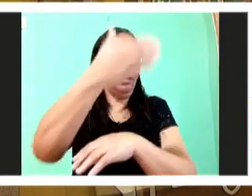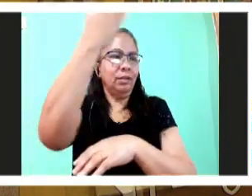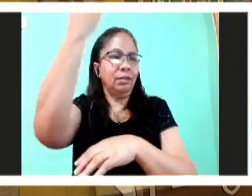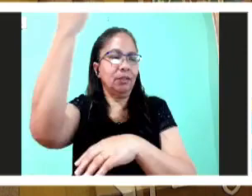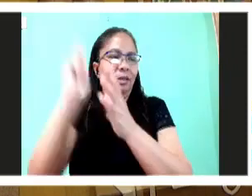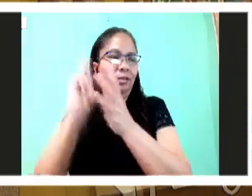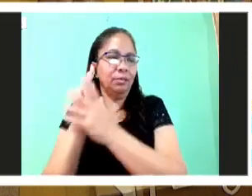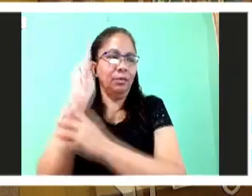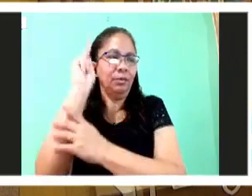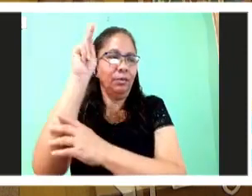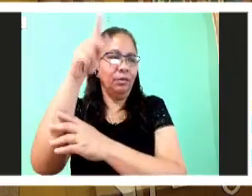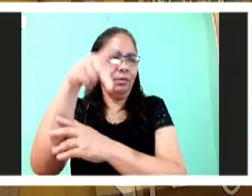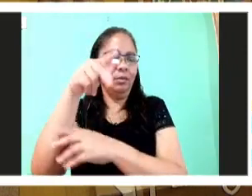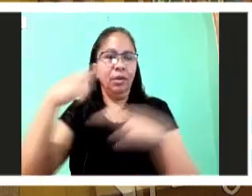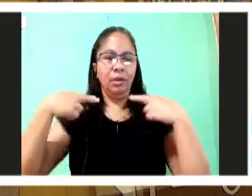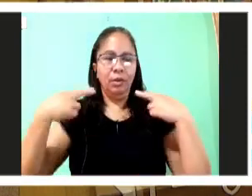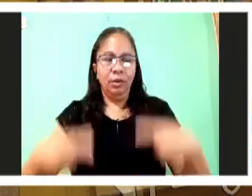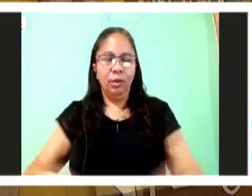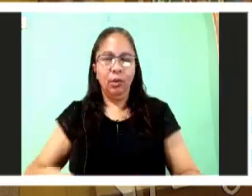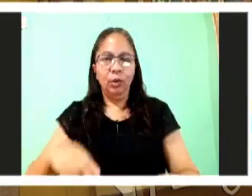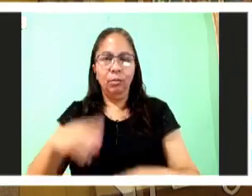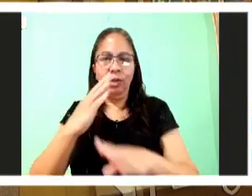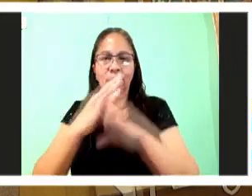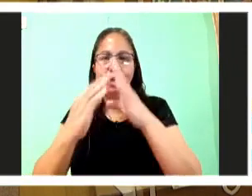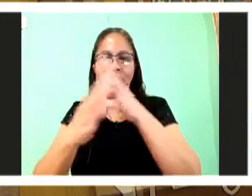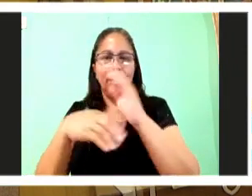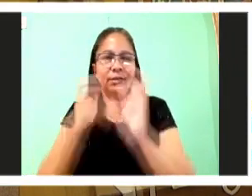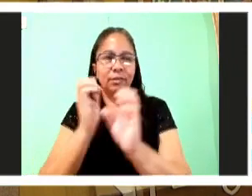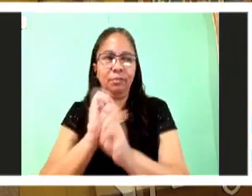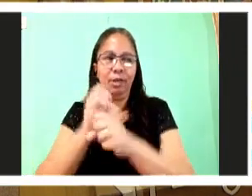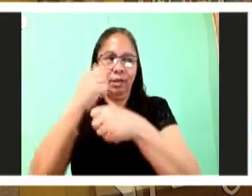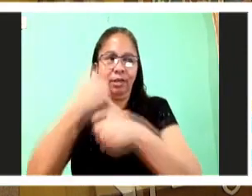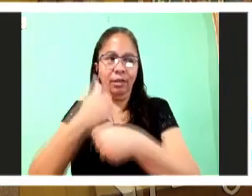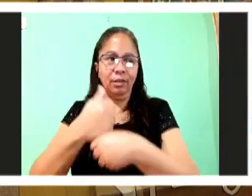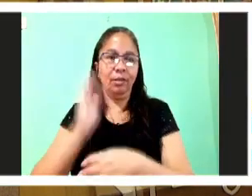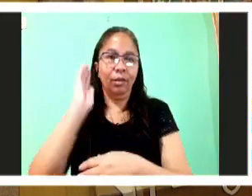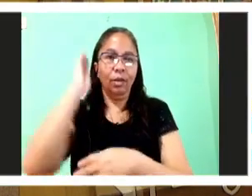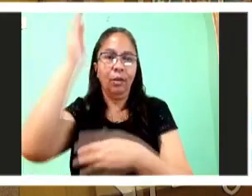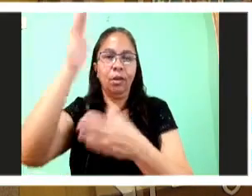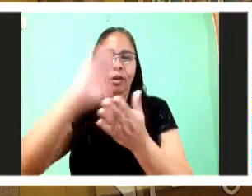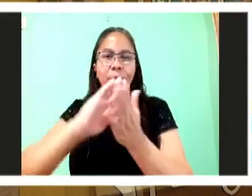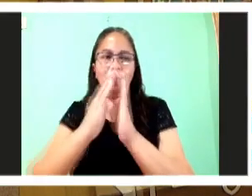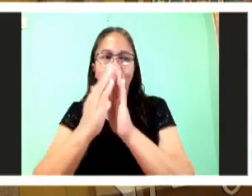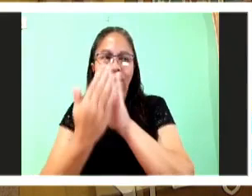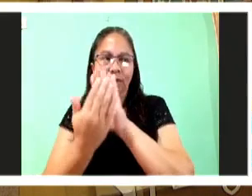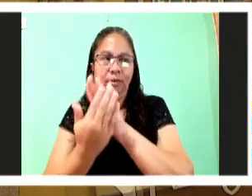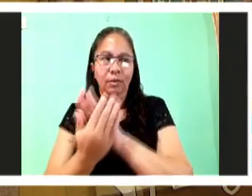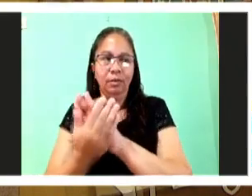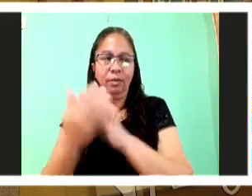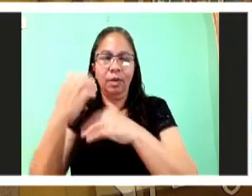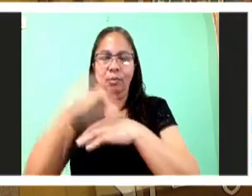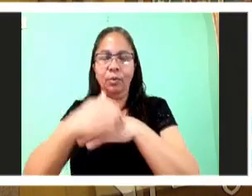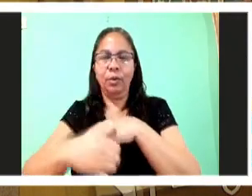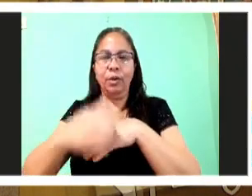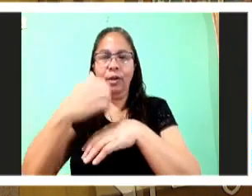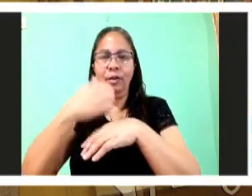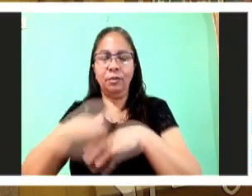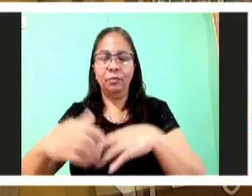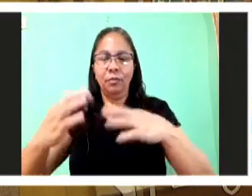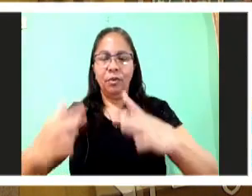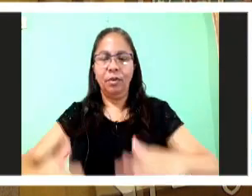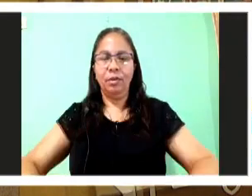and human hands have made, it will become the level of life